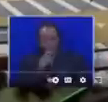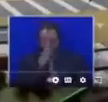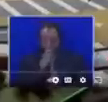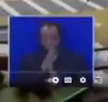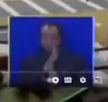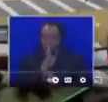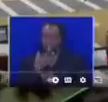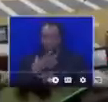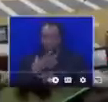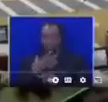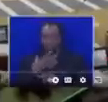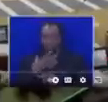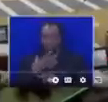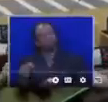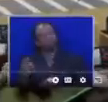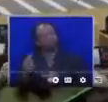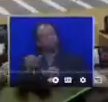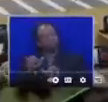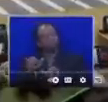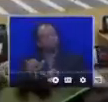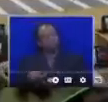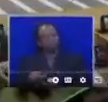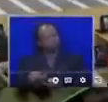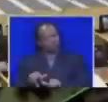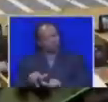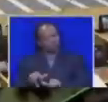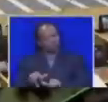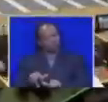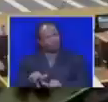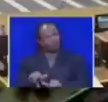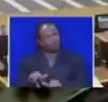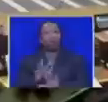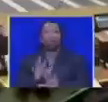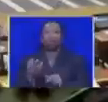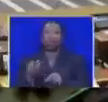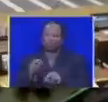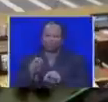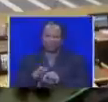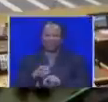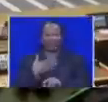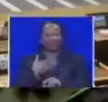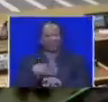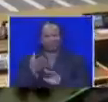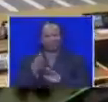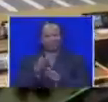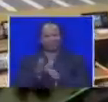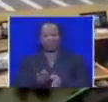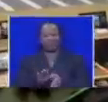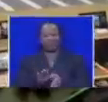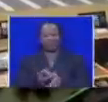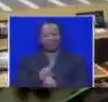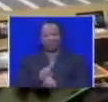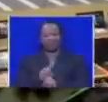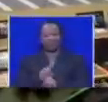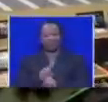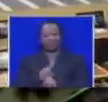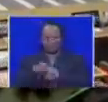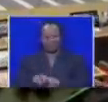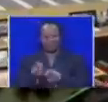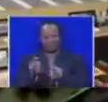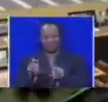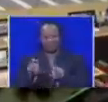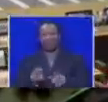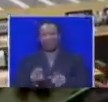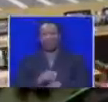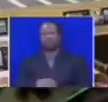waste of time. This house today, we want to live here as dead people. What language? You can do anything you want to do. To understand us. No, Mama,